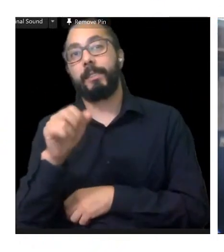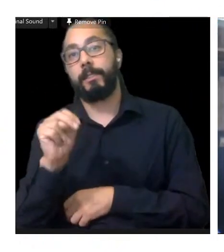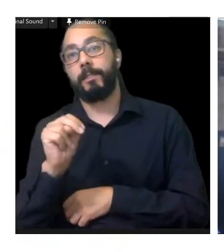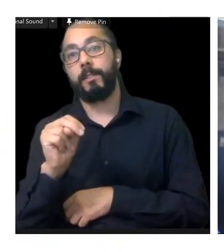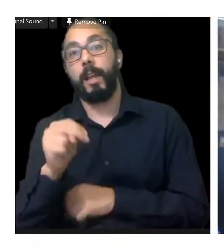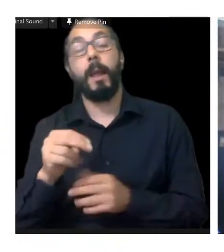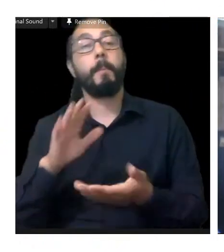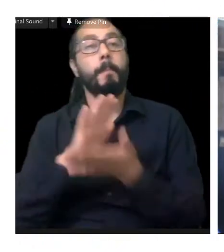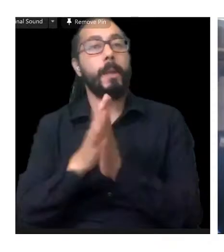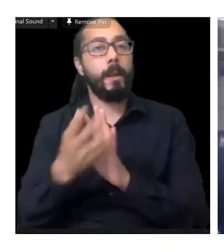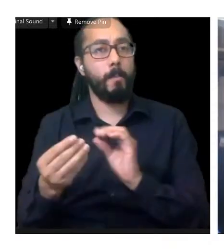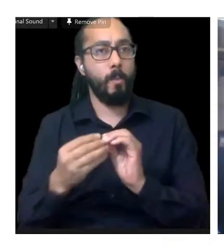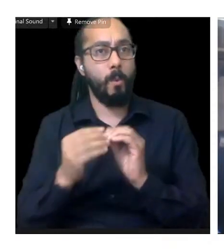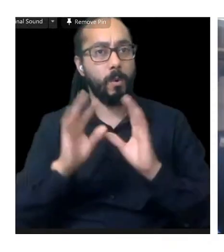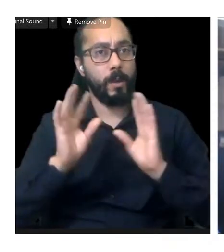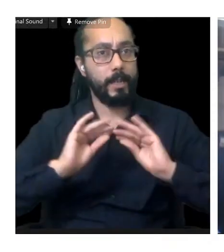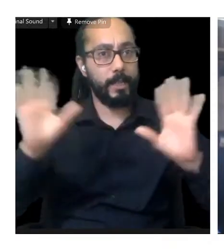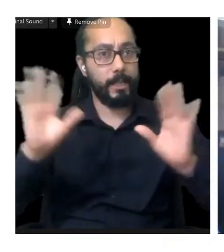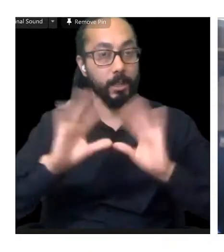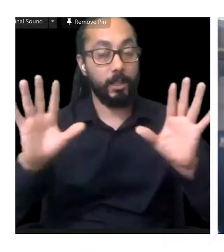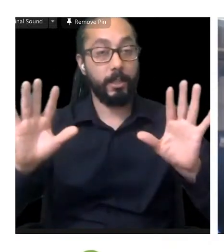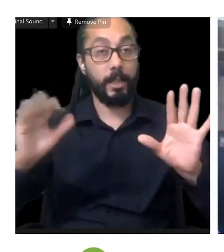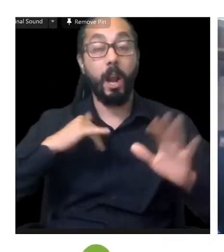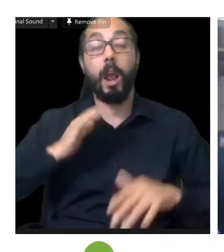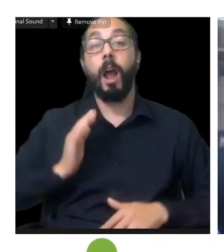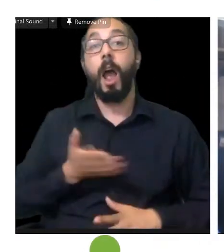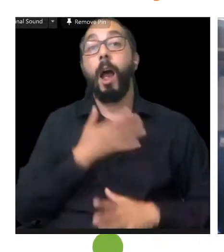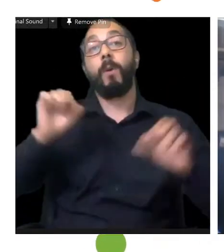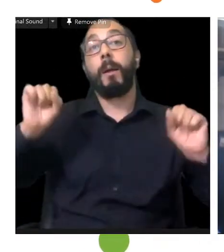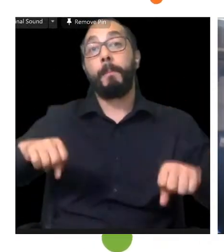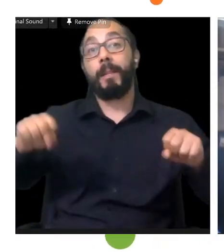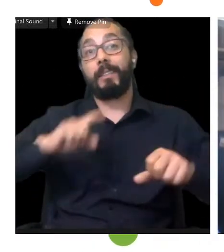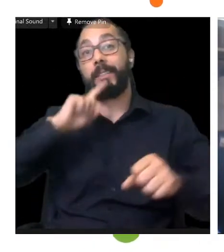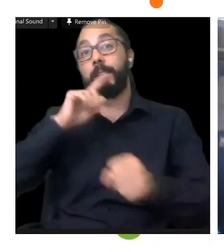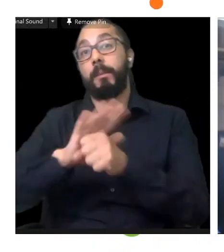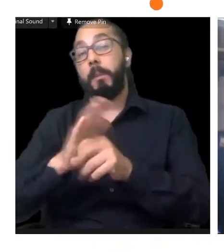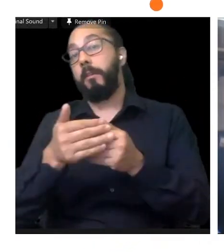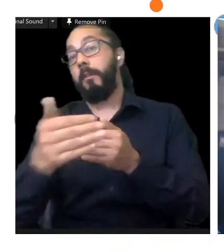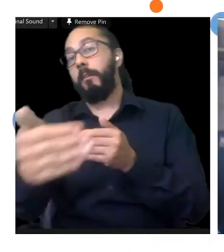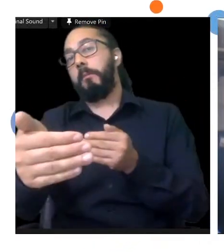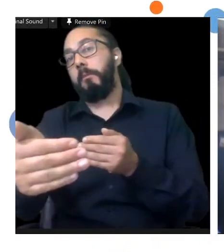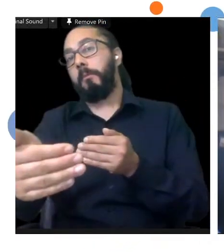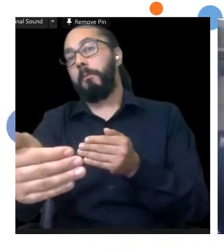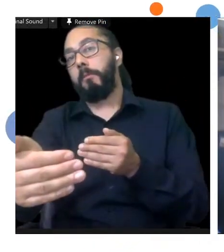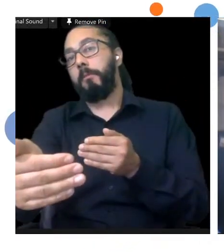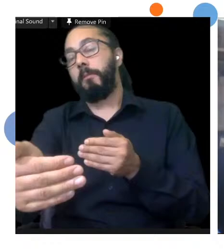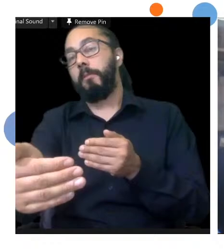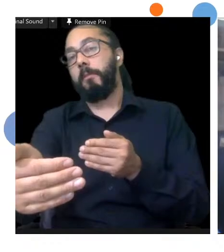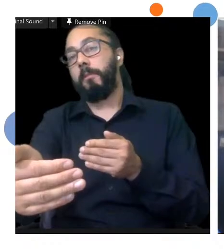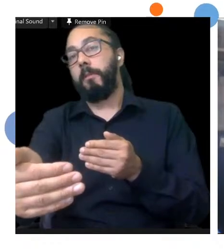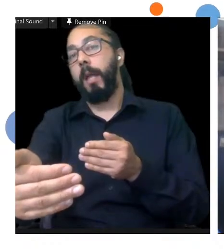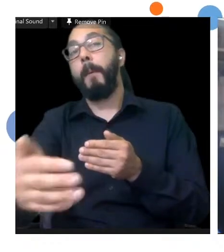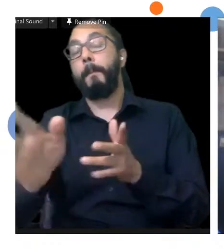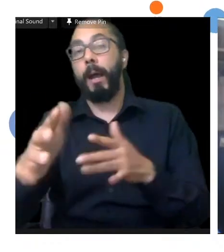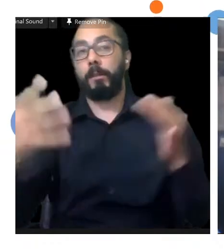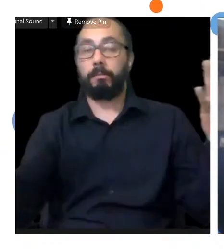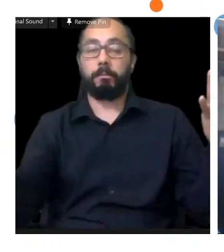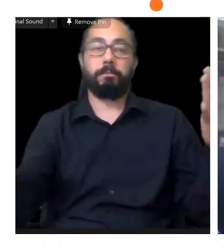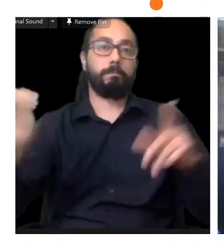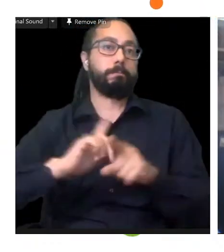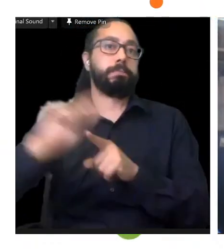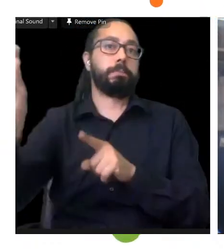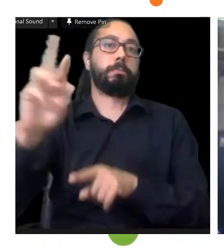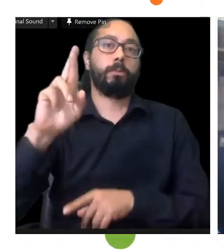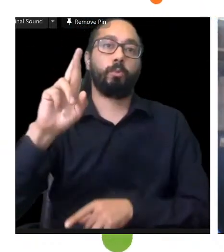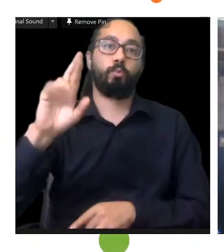us that our own ability to commit beyond a few months would have intolerable levels of risk. So we are now